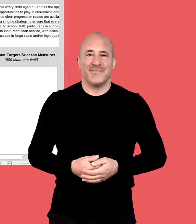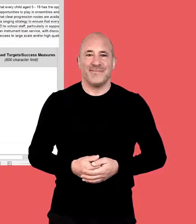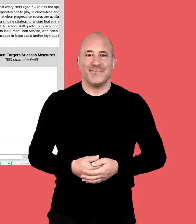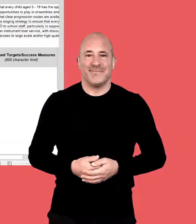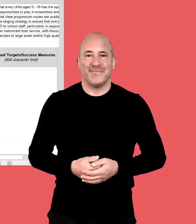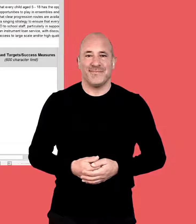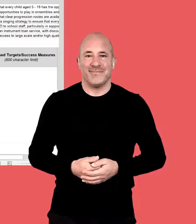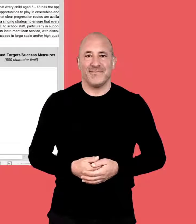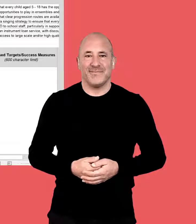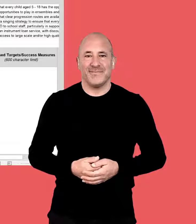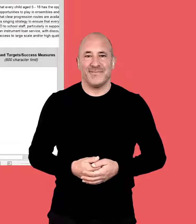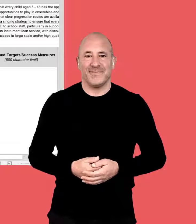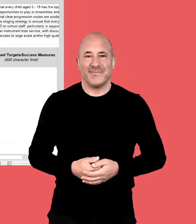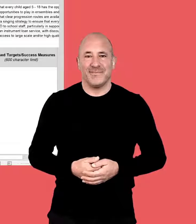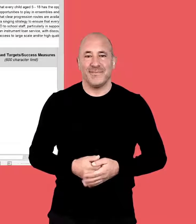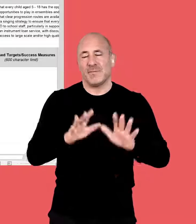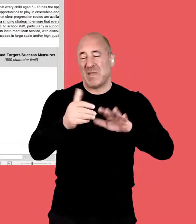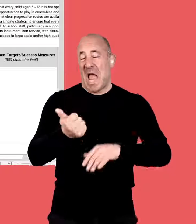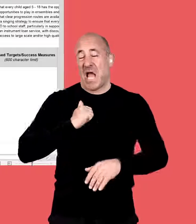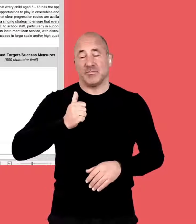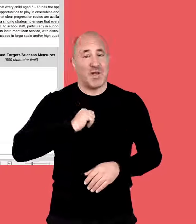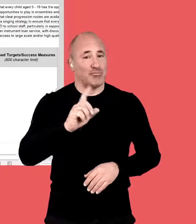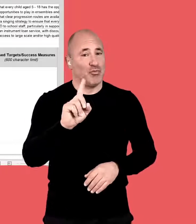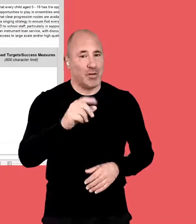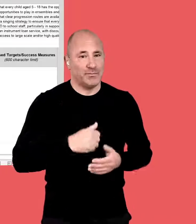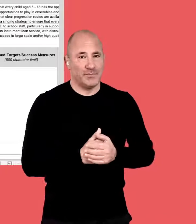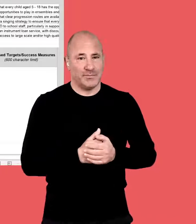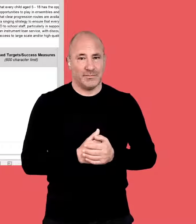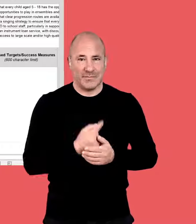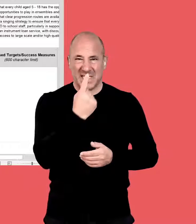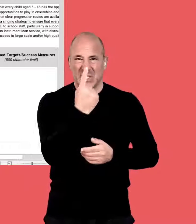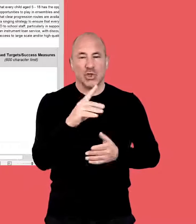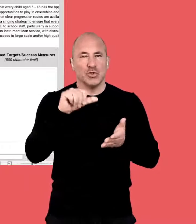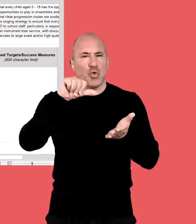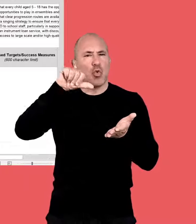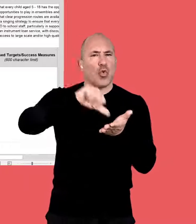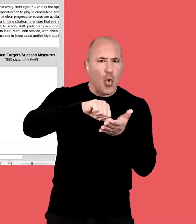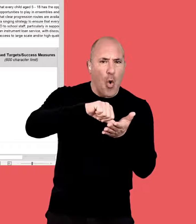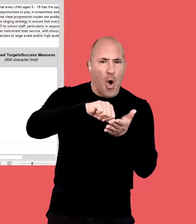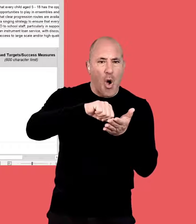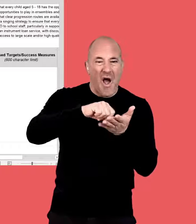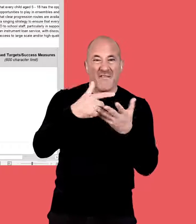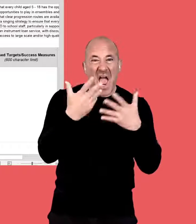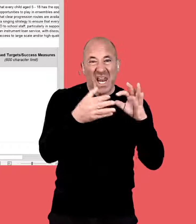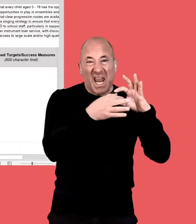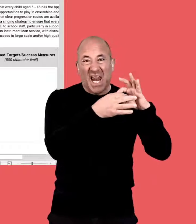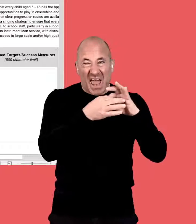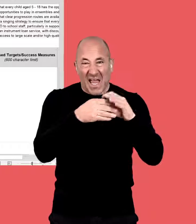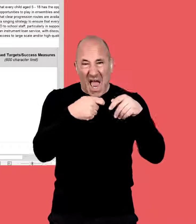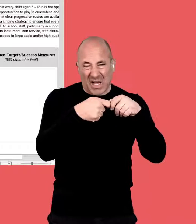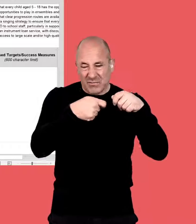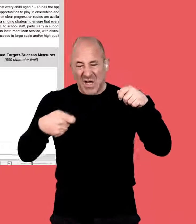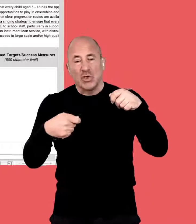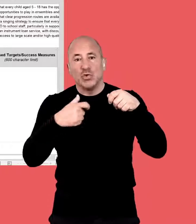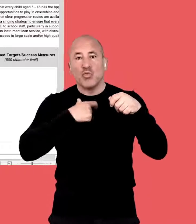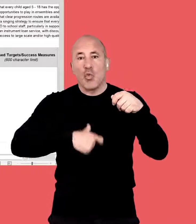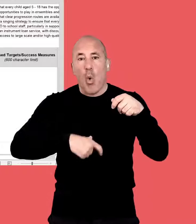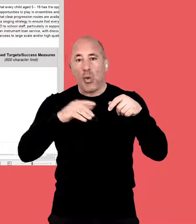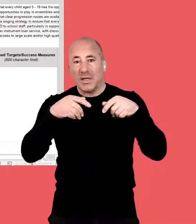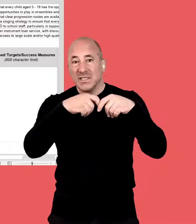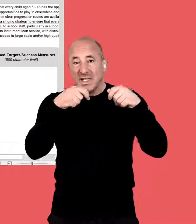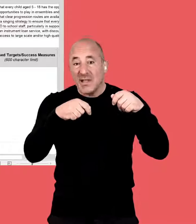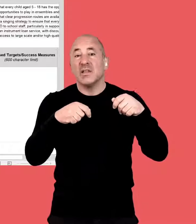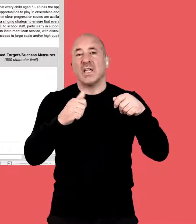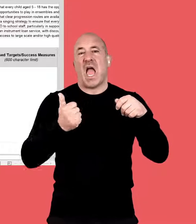of them. We expect, as a minimum, that each of the core and, if relevant, extension